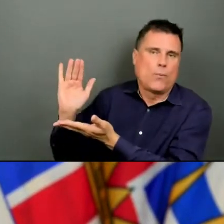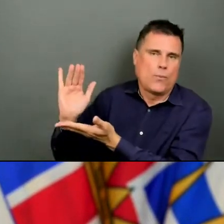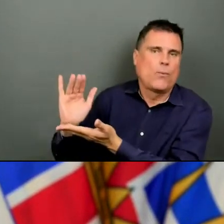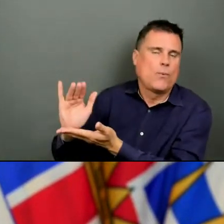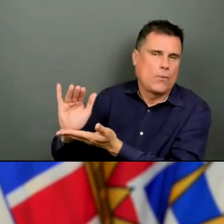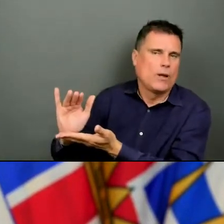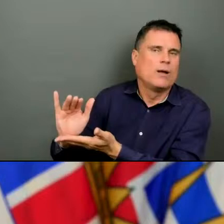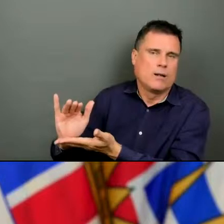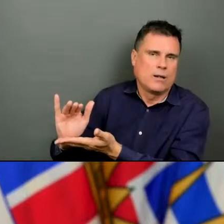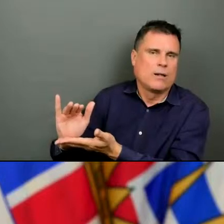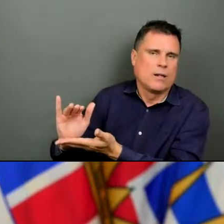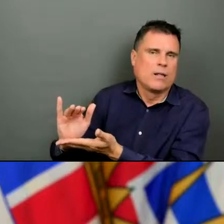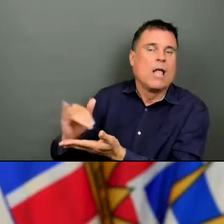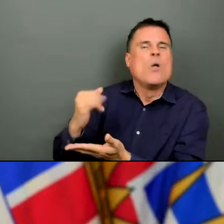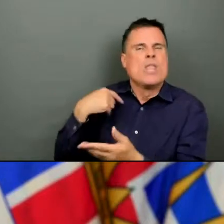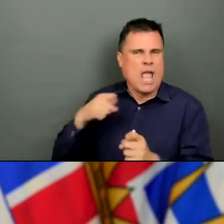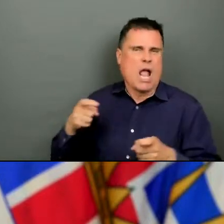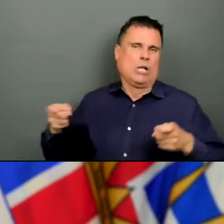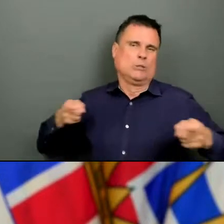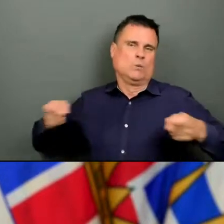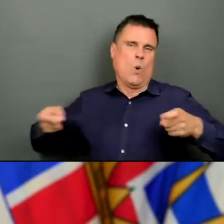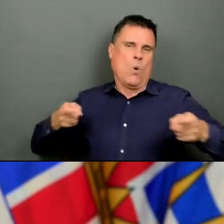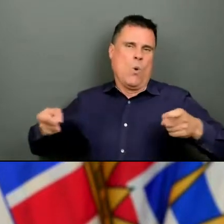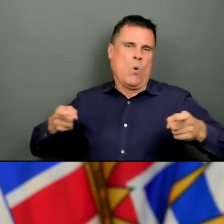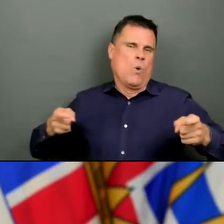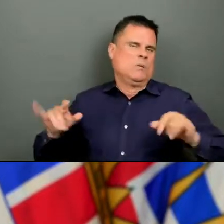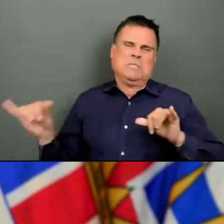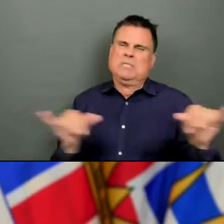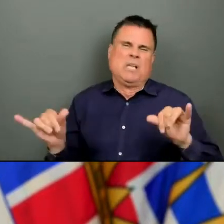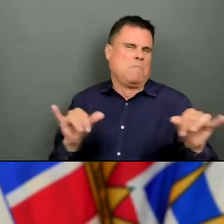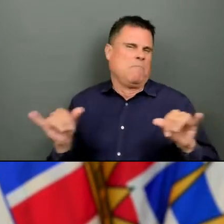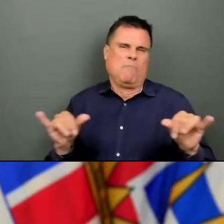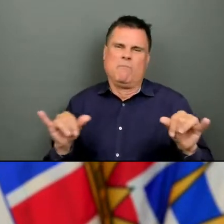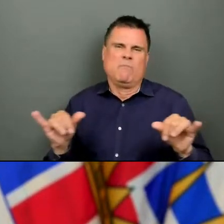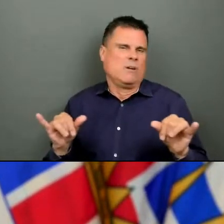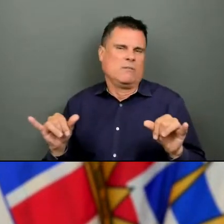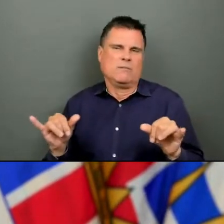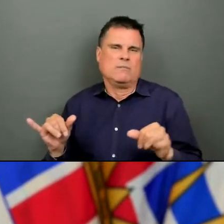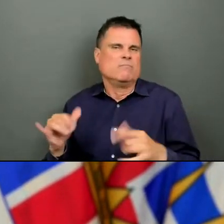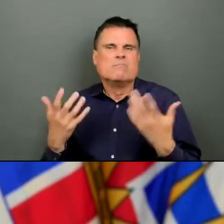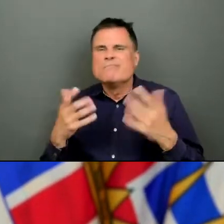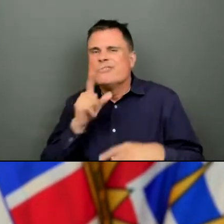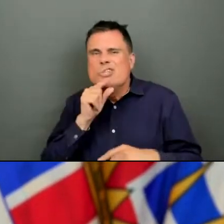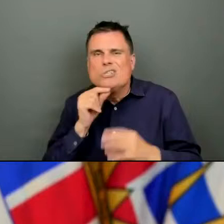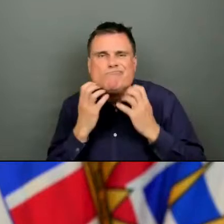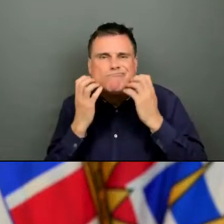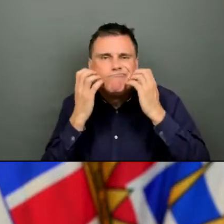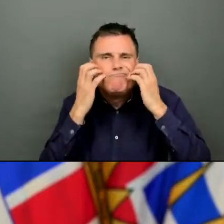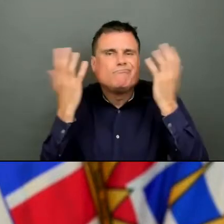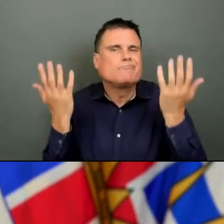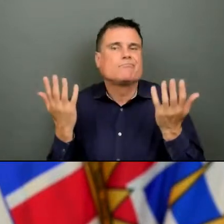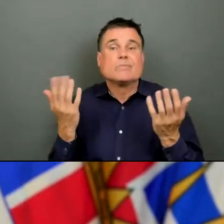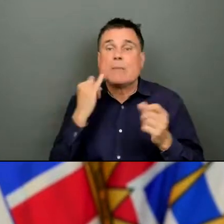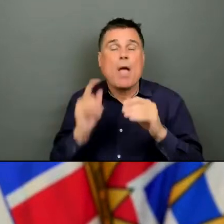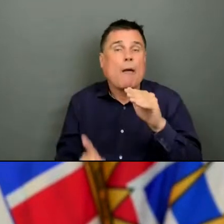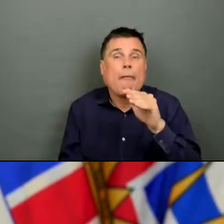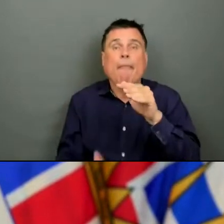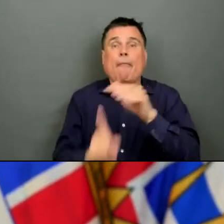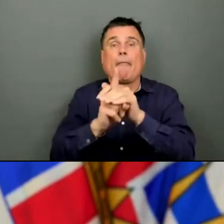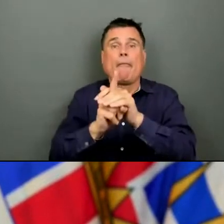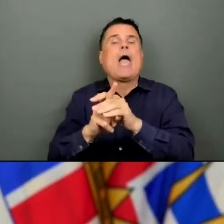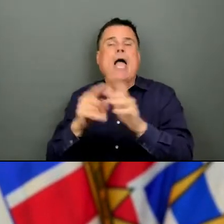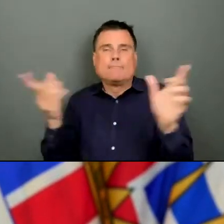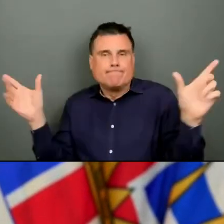other respiratory infections, like we manage pertussis, like we manage measles outbreaks occasionally, like we manage